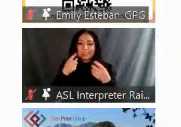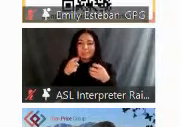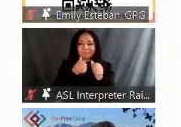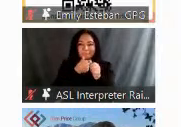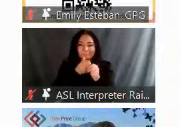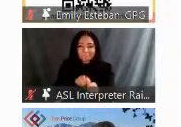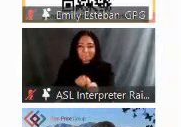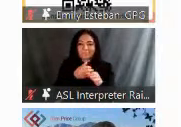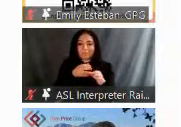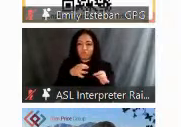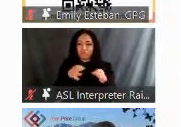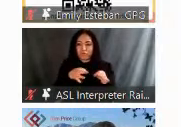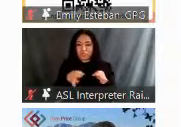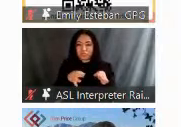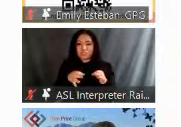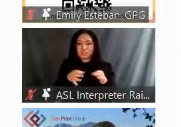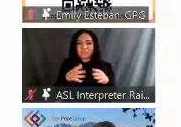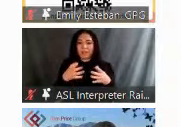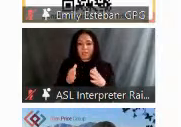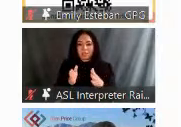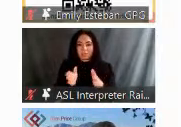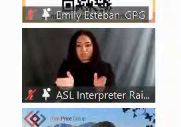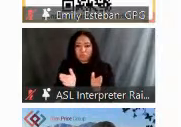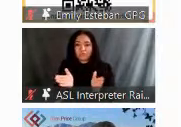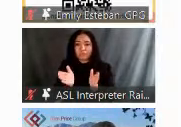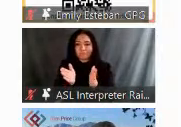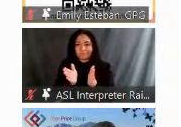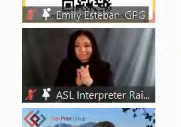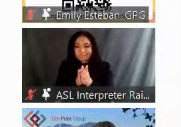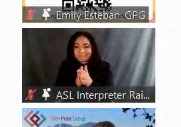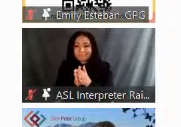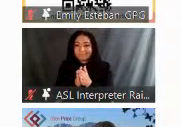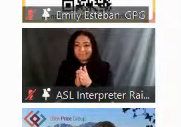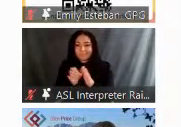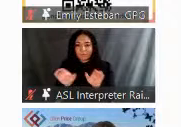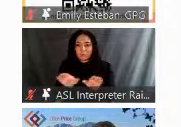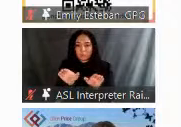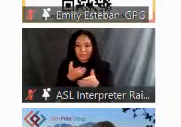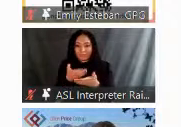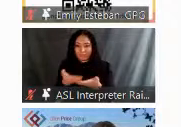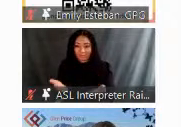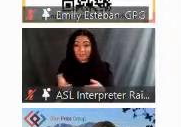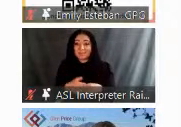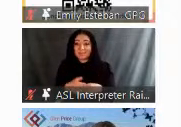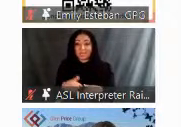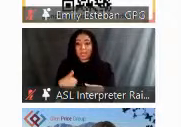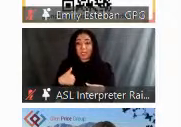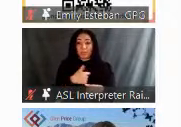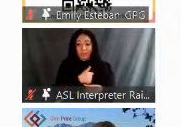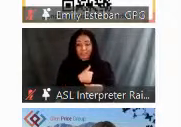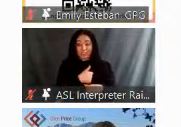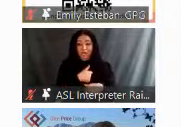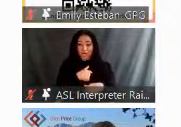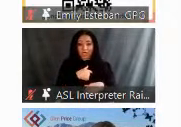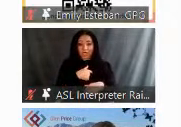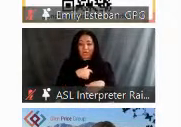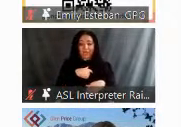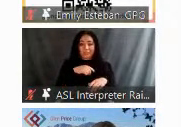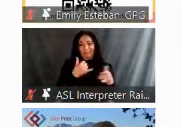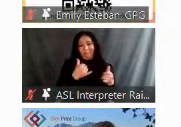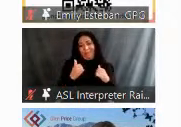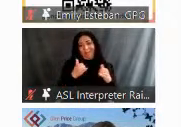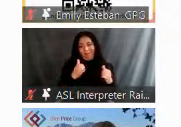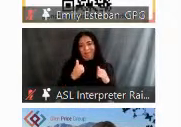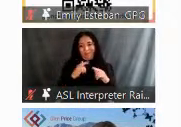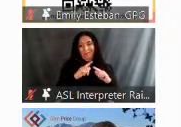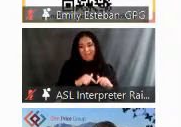directions and motivation of doing stuff. And we are in the play base. I'll say early educators are in the play